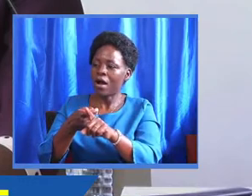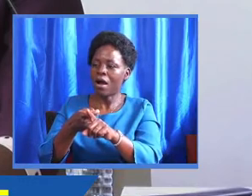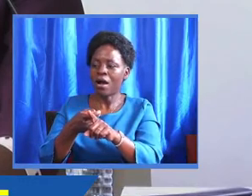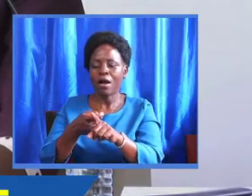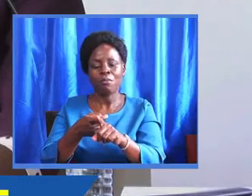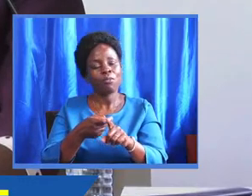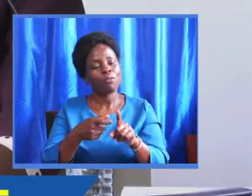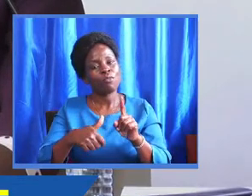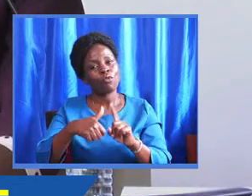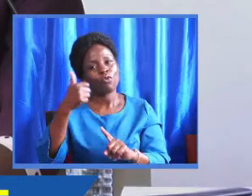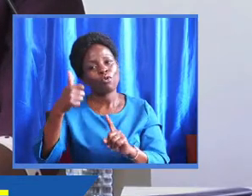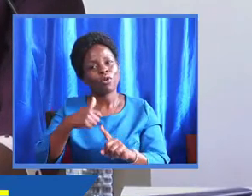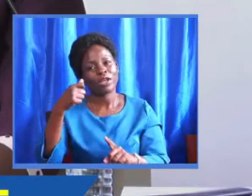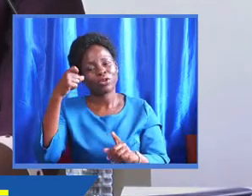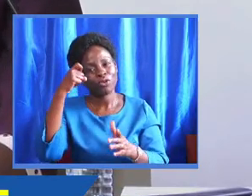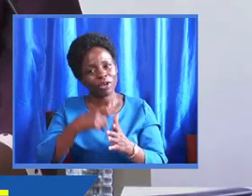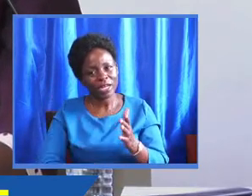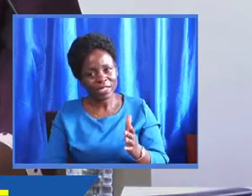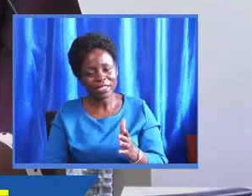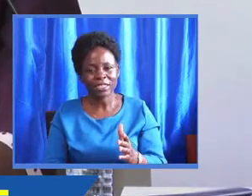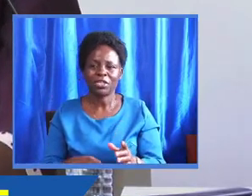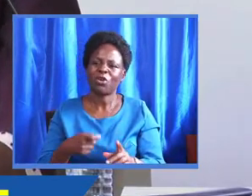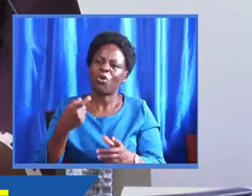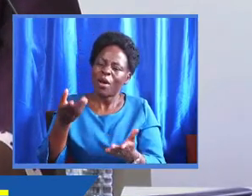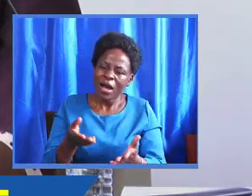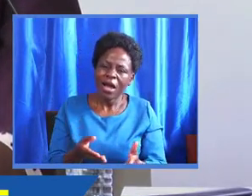rental tax, tukiyite omusolo